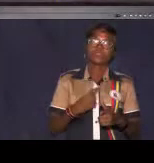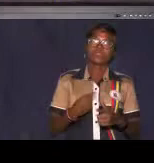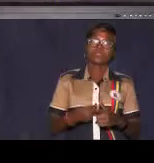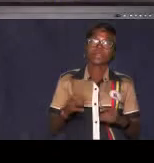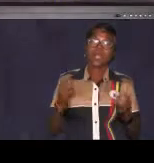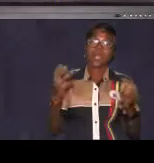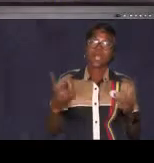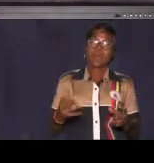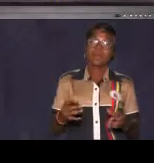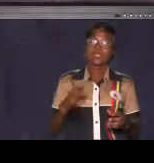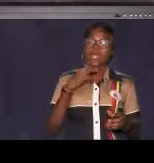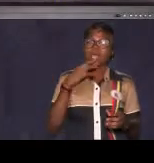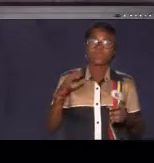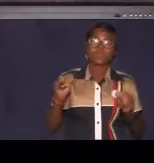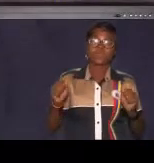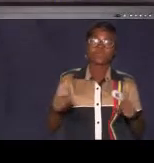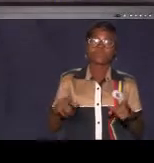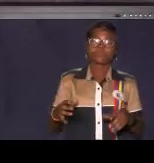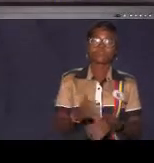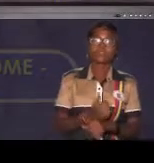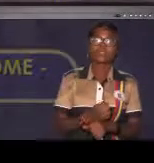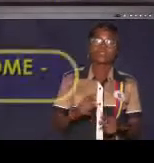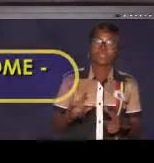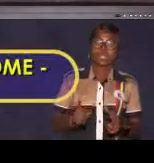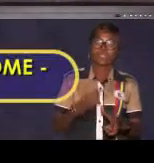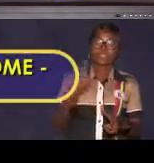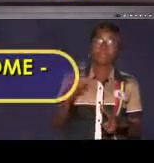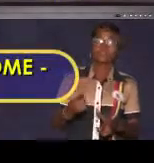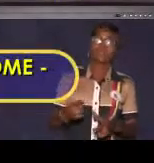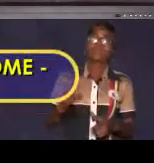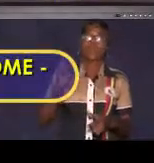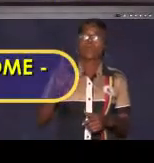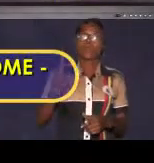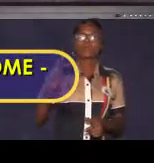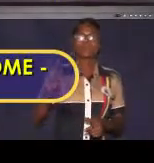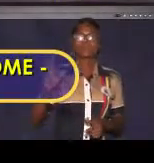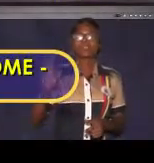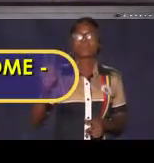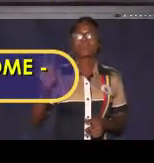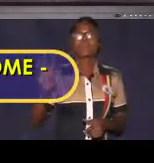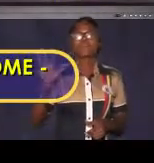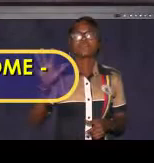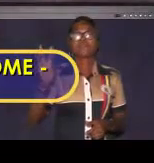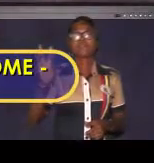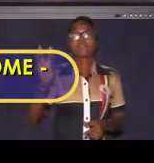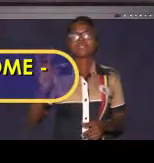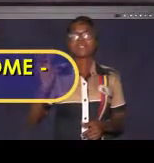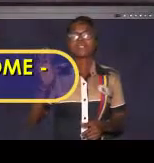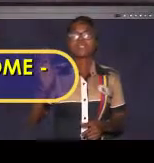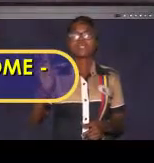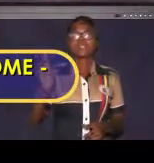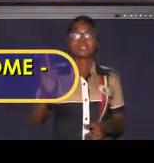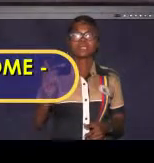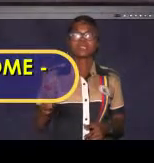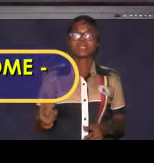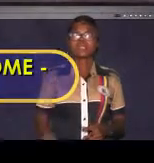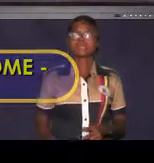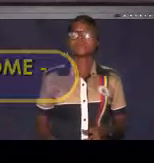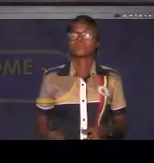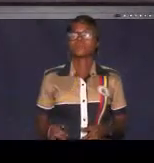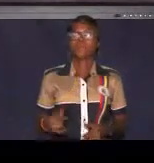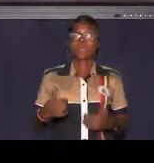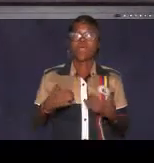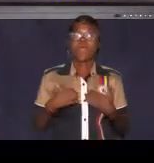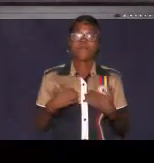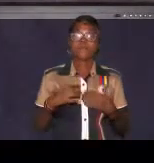Alrighty then, how many of them were you able to get? Well, you should get the first 1, 2, 3, 4, 5, 6, 7, 8 easily. I remember when I